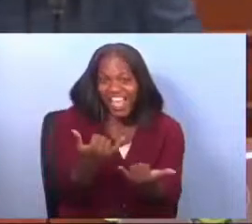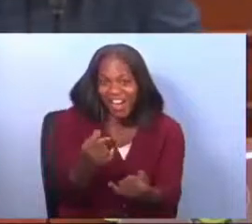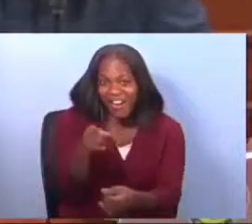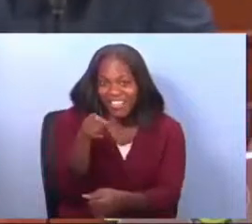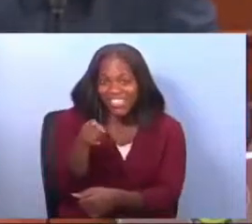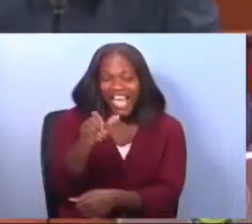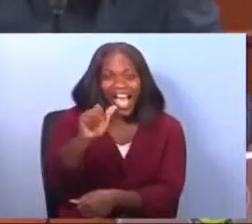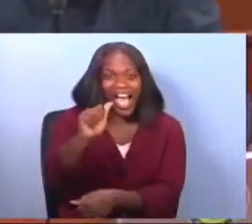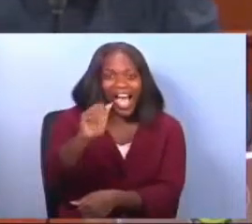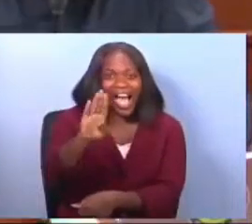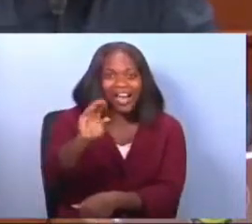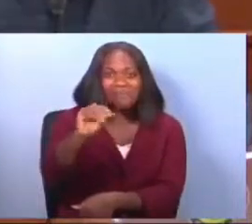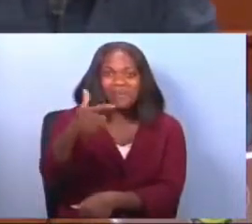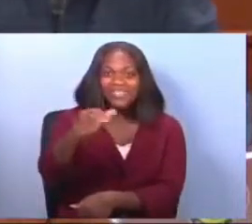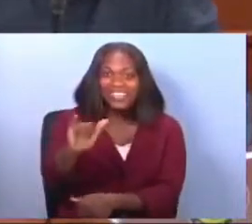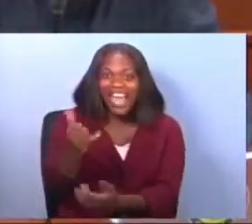begging.